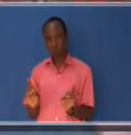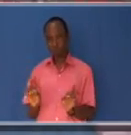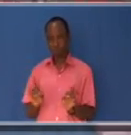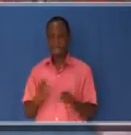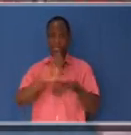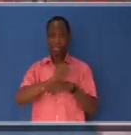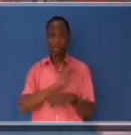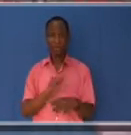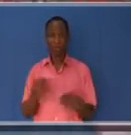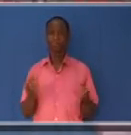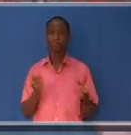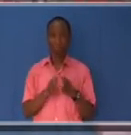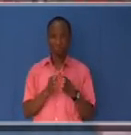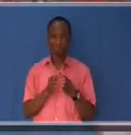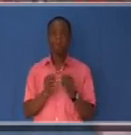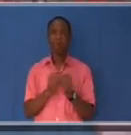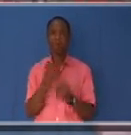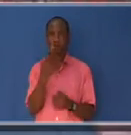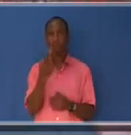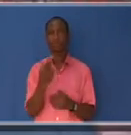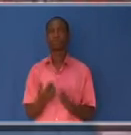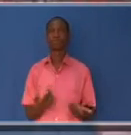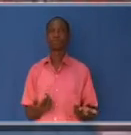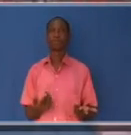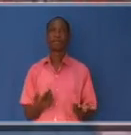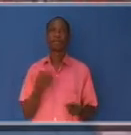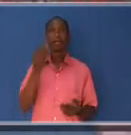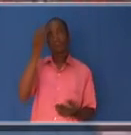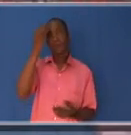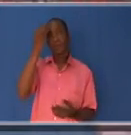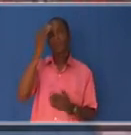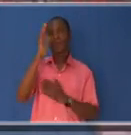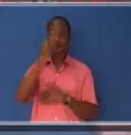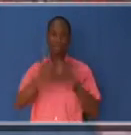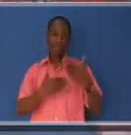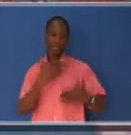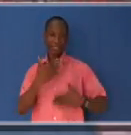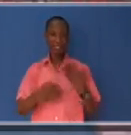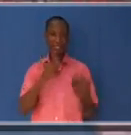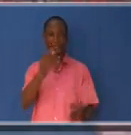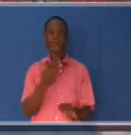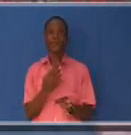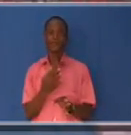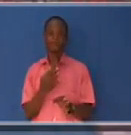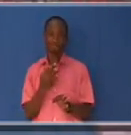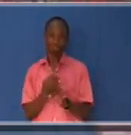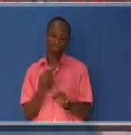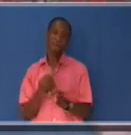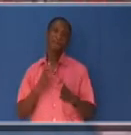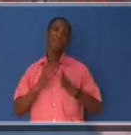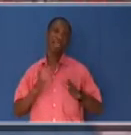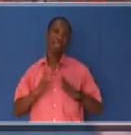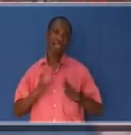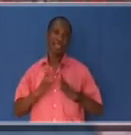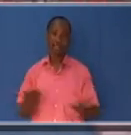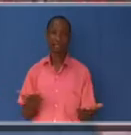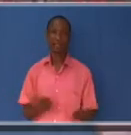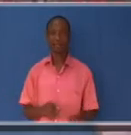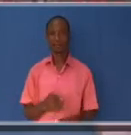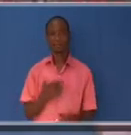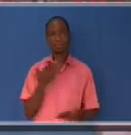Christ ene ye no ehie ye ojidie se onyankopon adrom nti wo ho ye se biribi nti